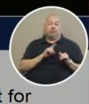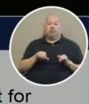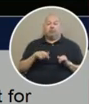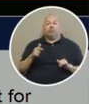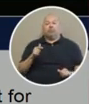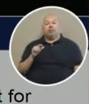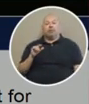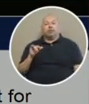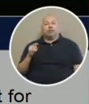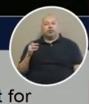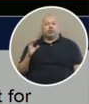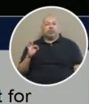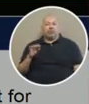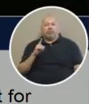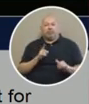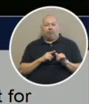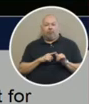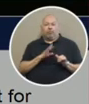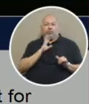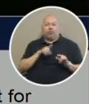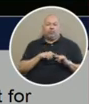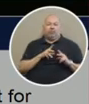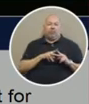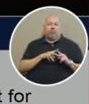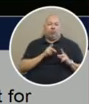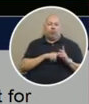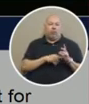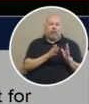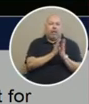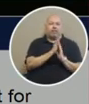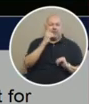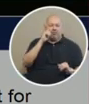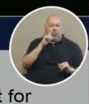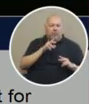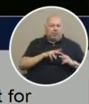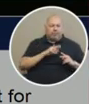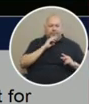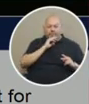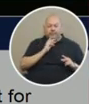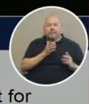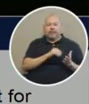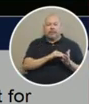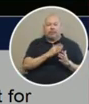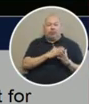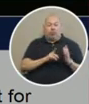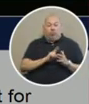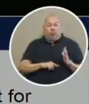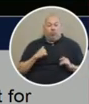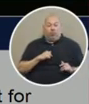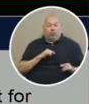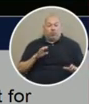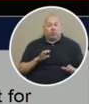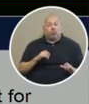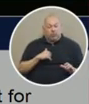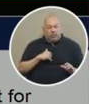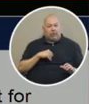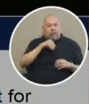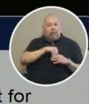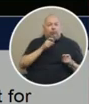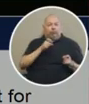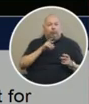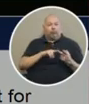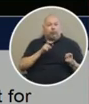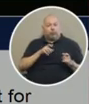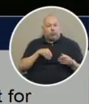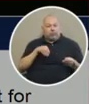Chief D'Agostino, but let me go through the items just to recap what we're asking for. So again, as part of what we're doing as far as internal controls in order